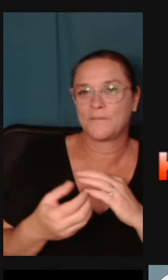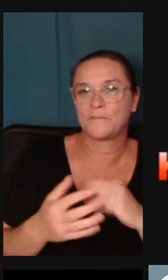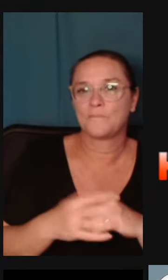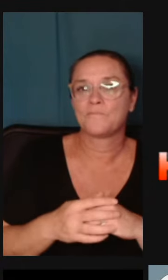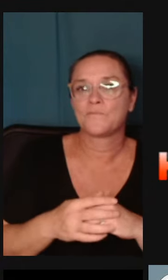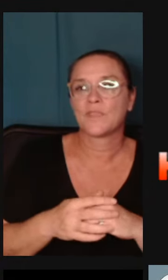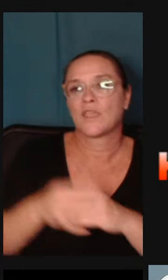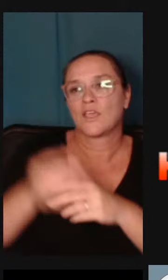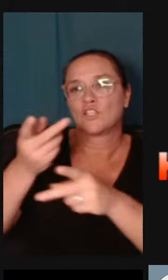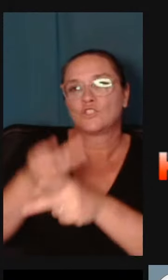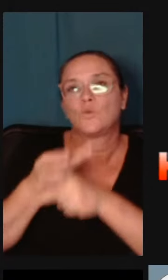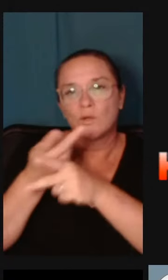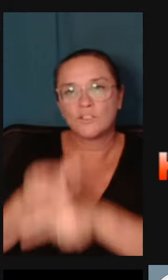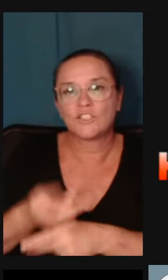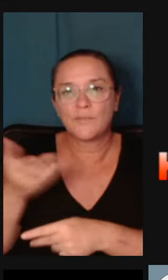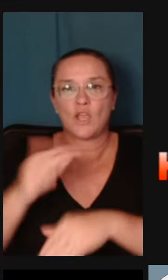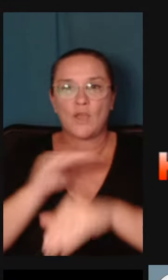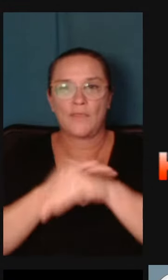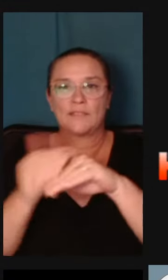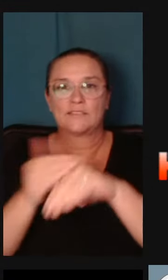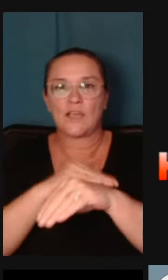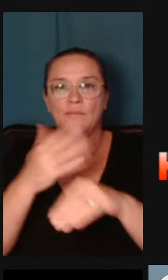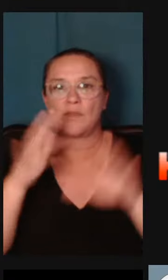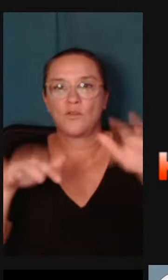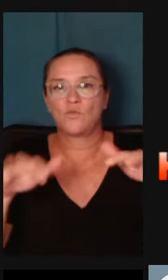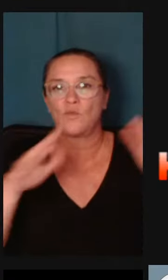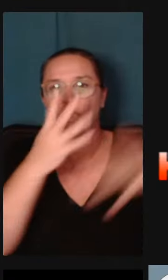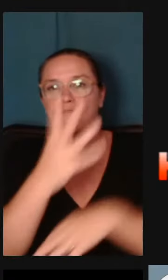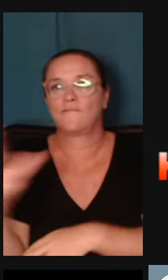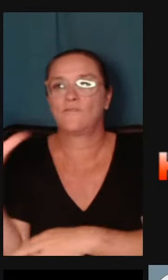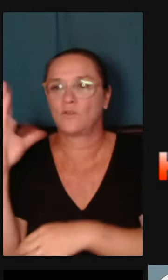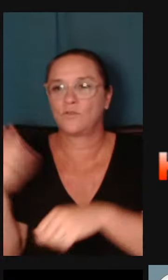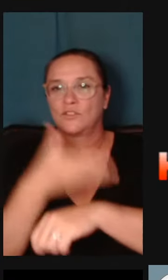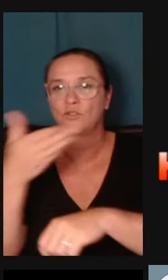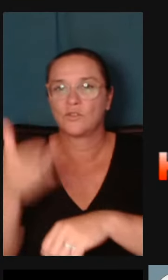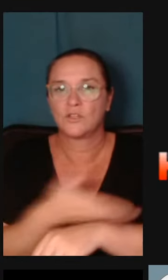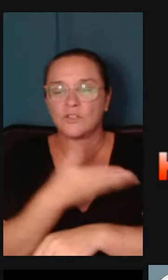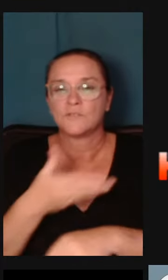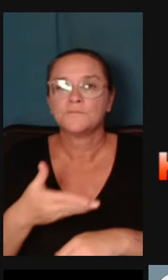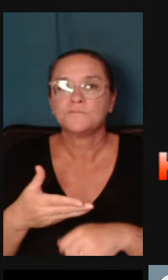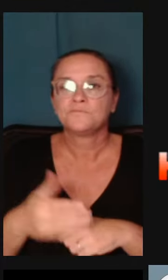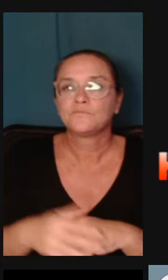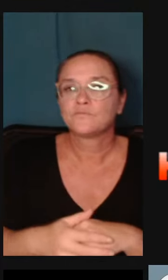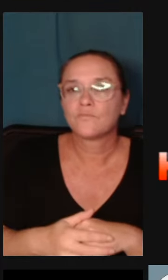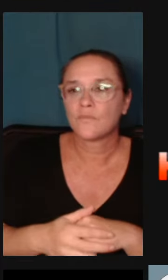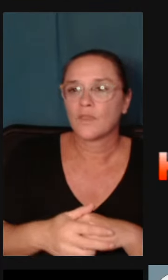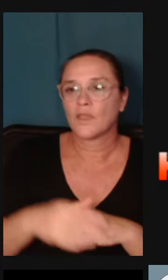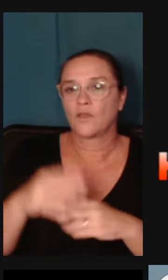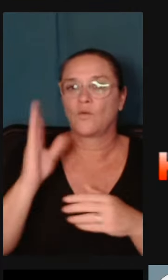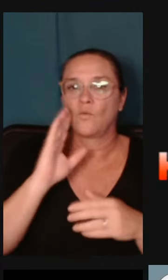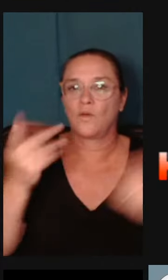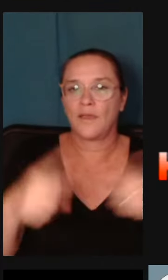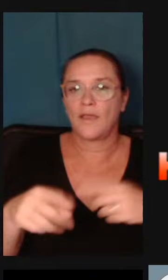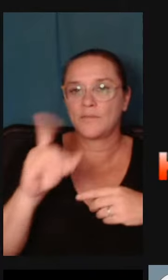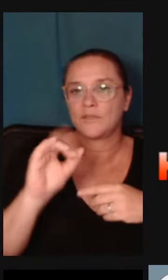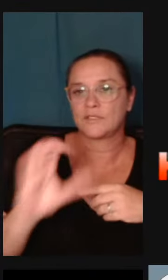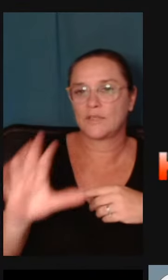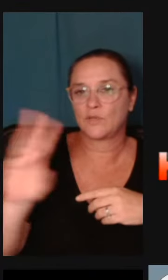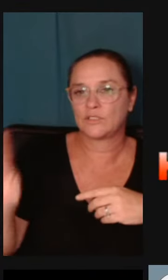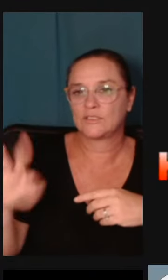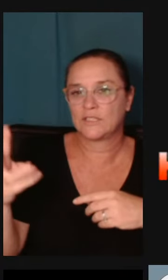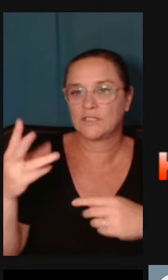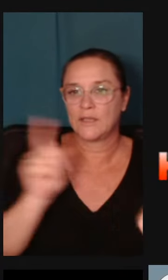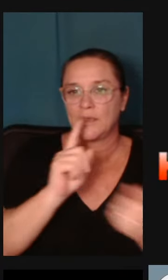Stewardship at the Summit Rainforest Restoration is happening this weekend, December 6th. Meet project leaders Paul